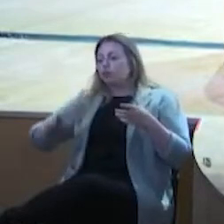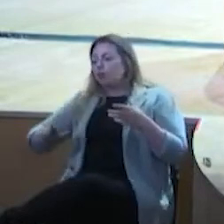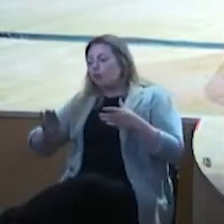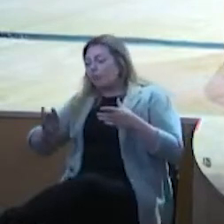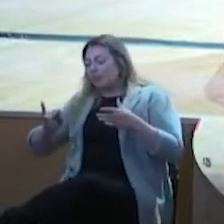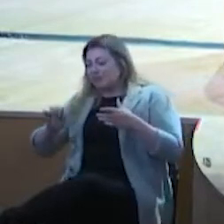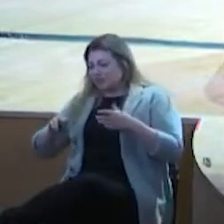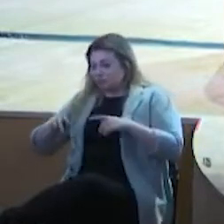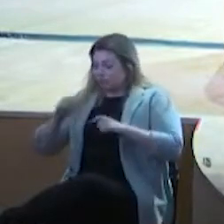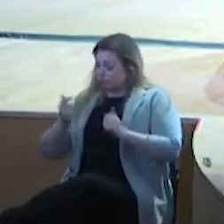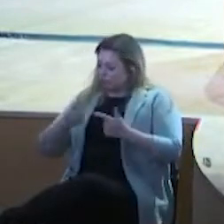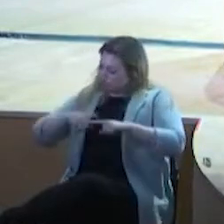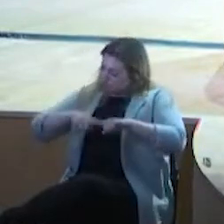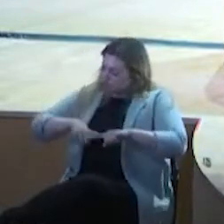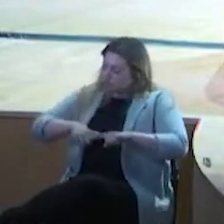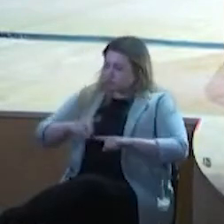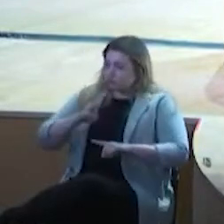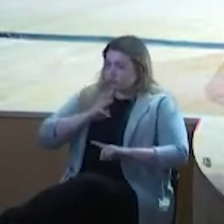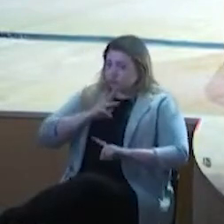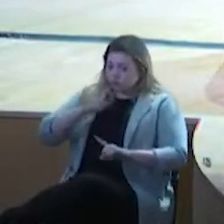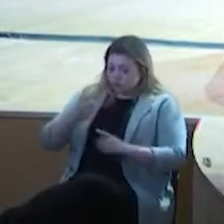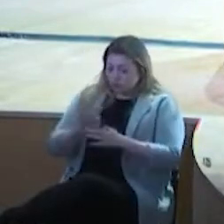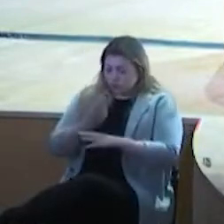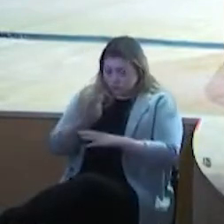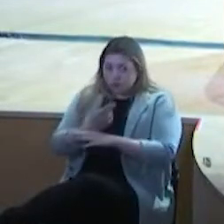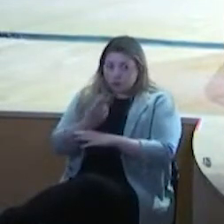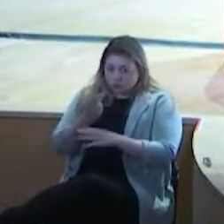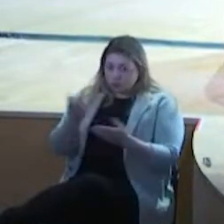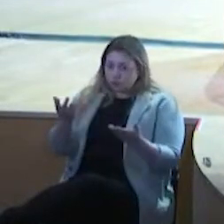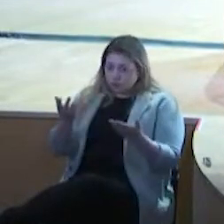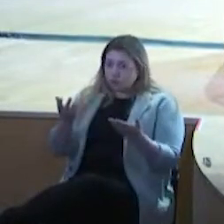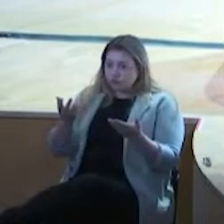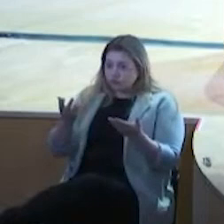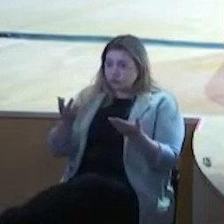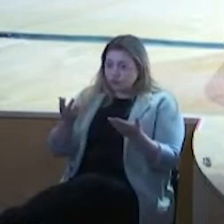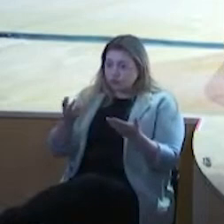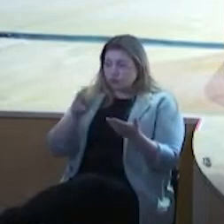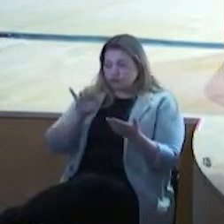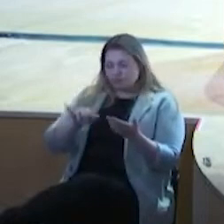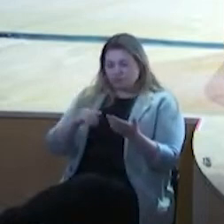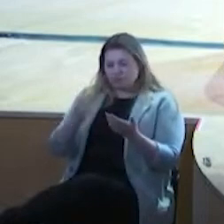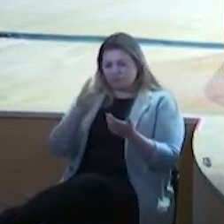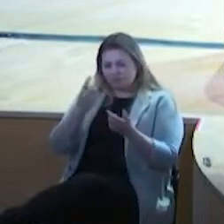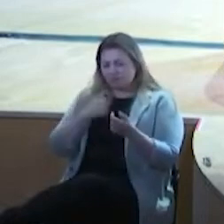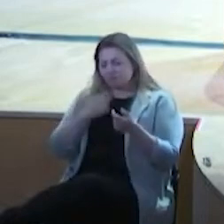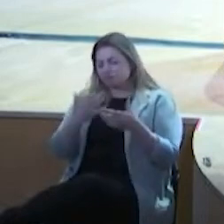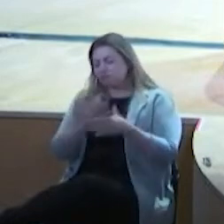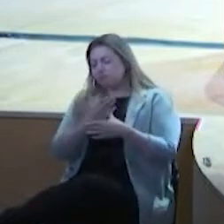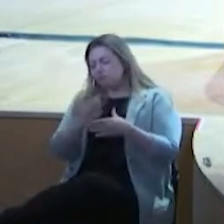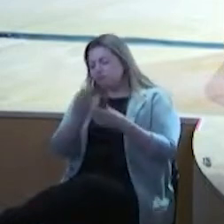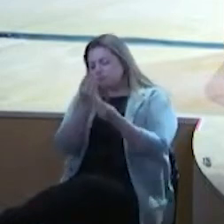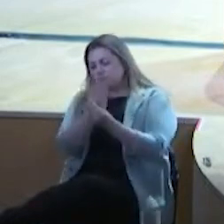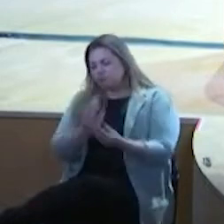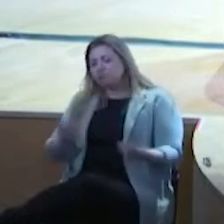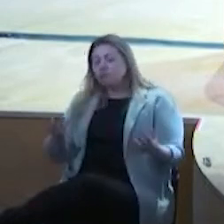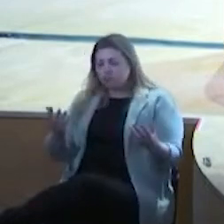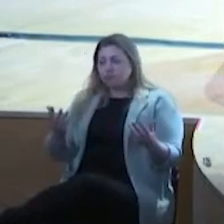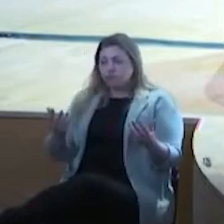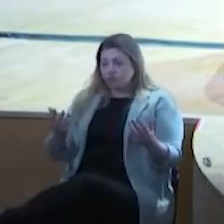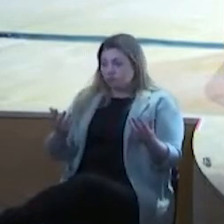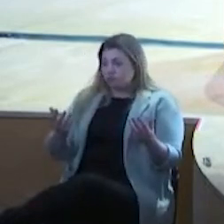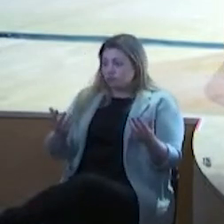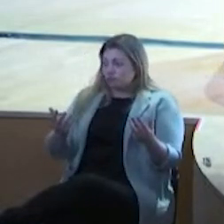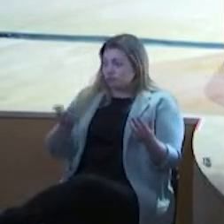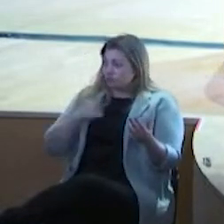water. So that's I wanted to address that and share that with you all, that, you know,